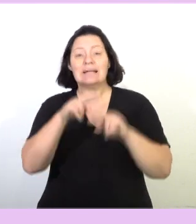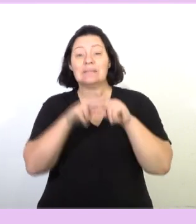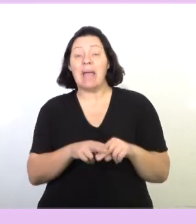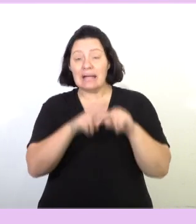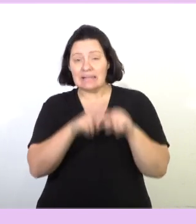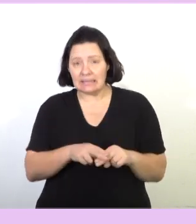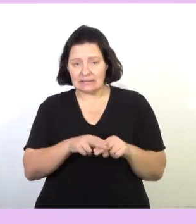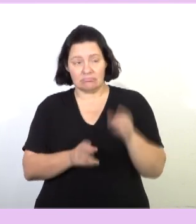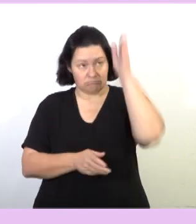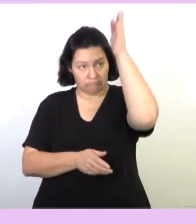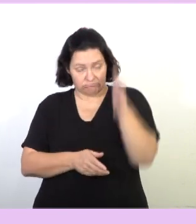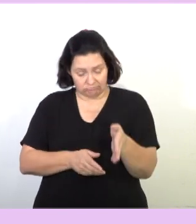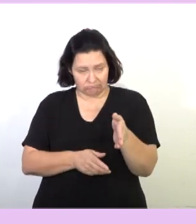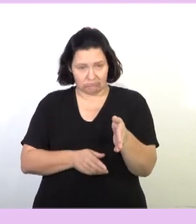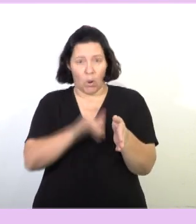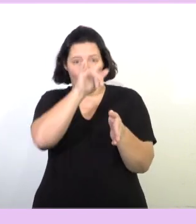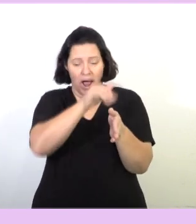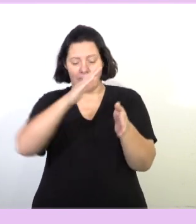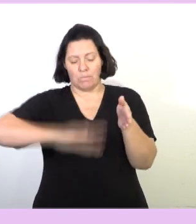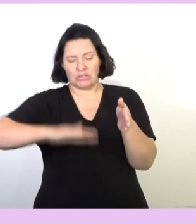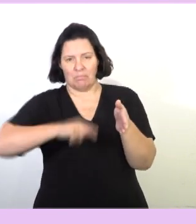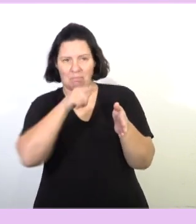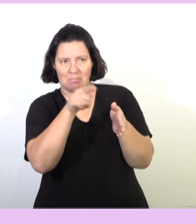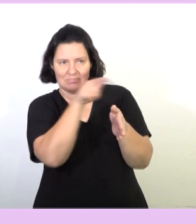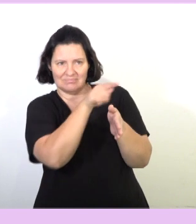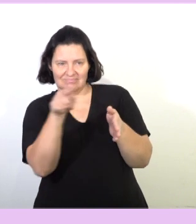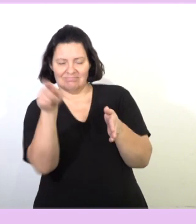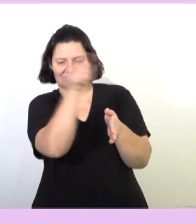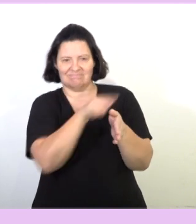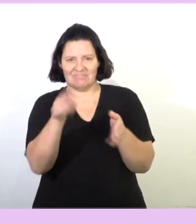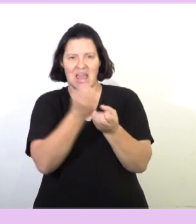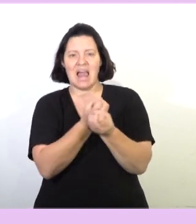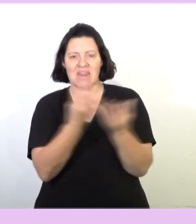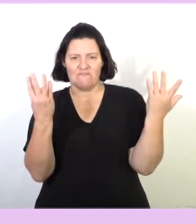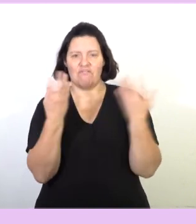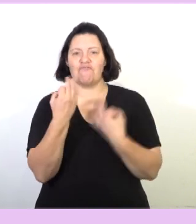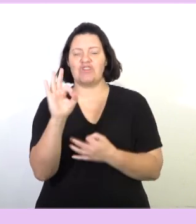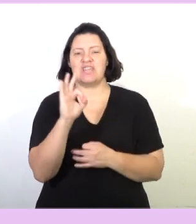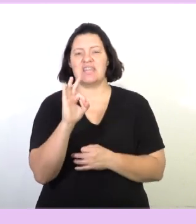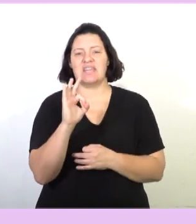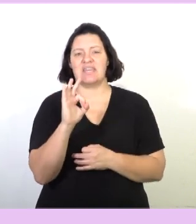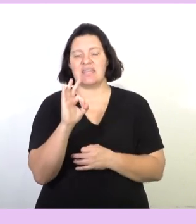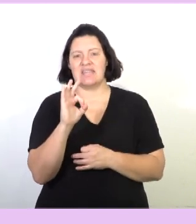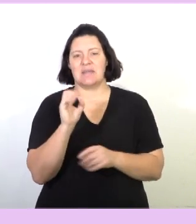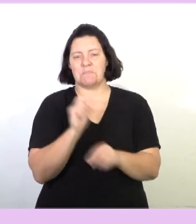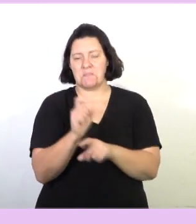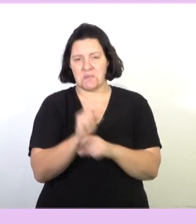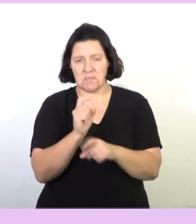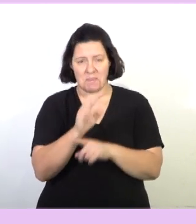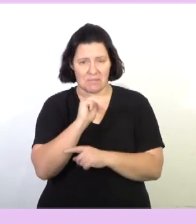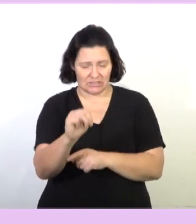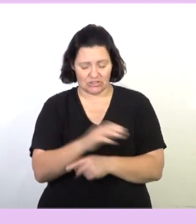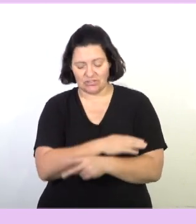our dependent variable, it will come from there, which is the number of free text messages. Then